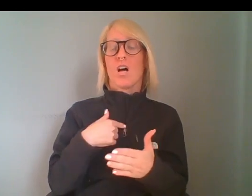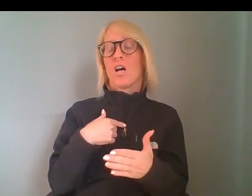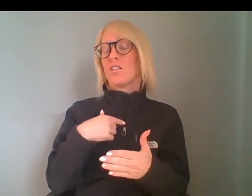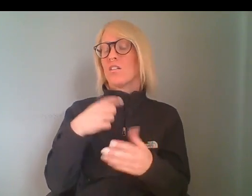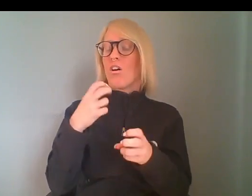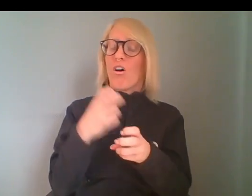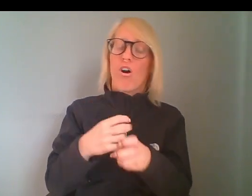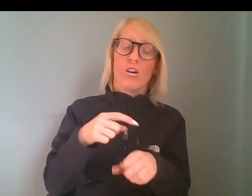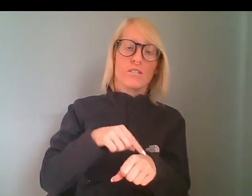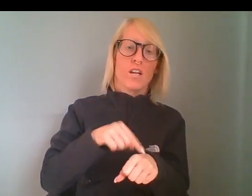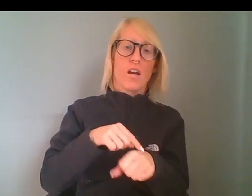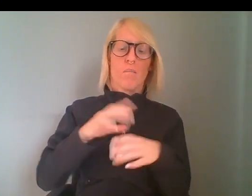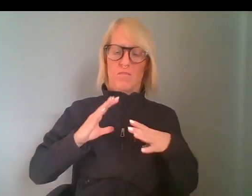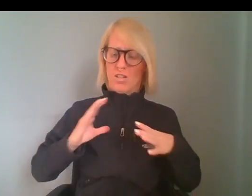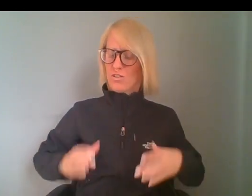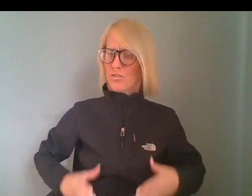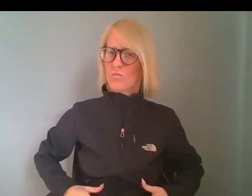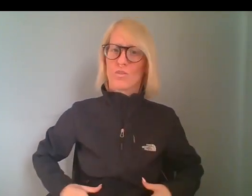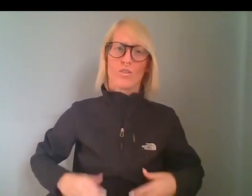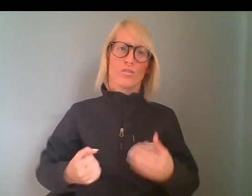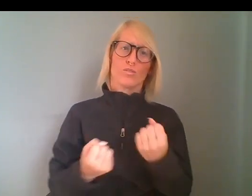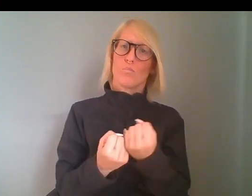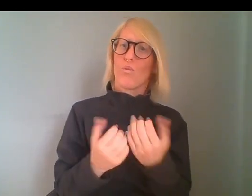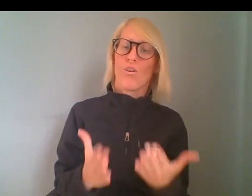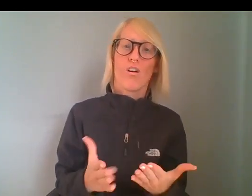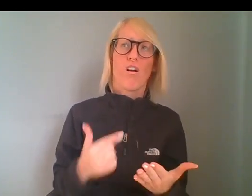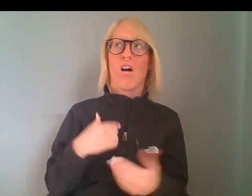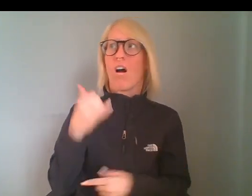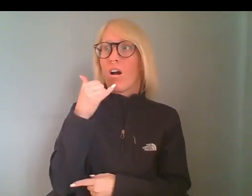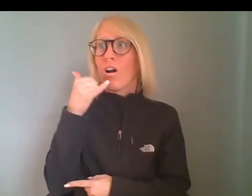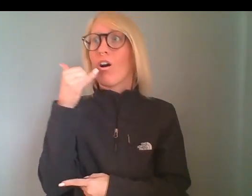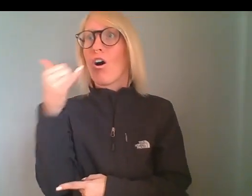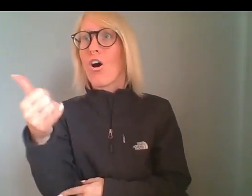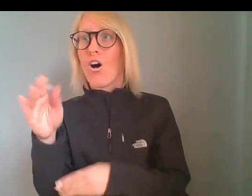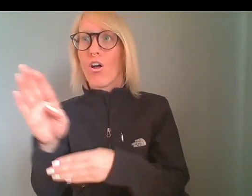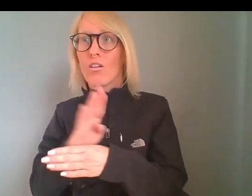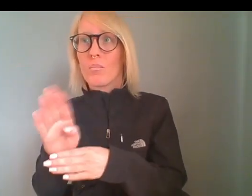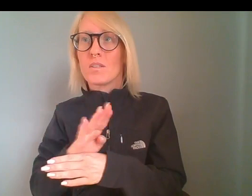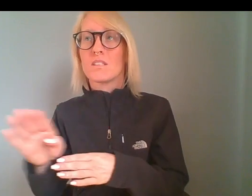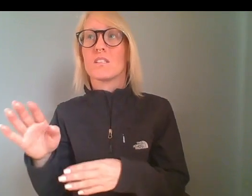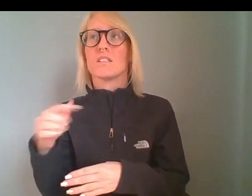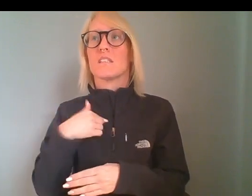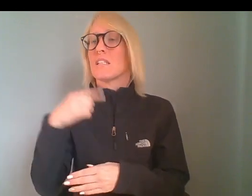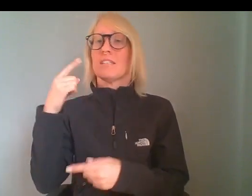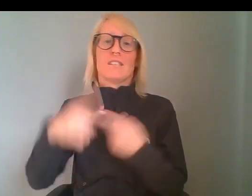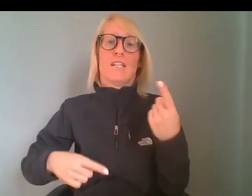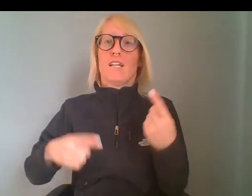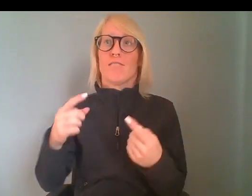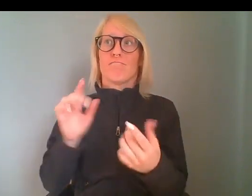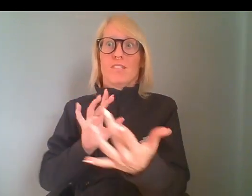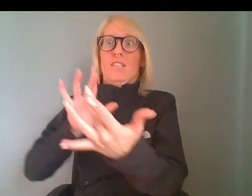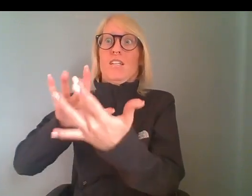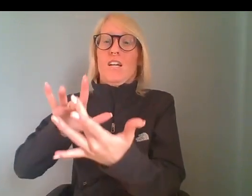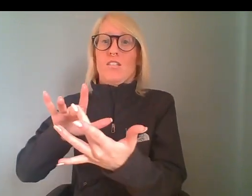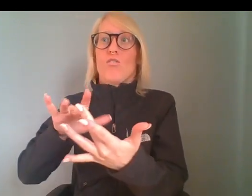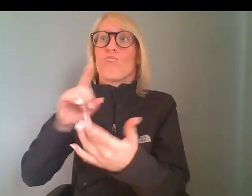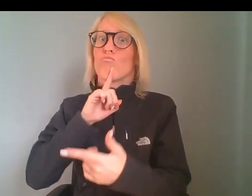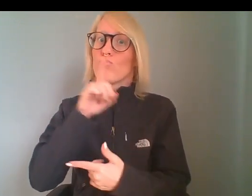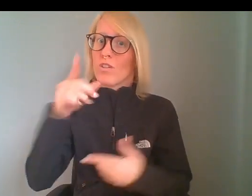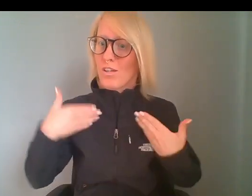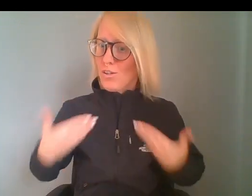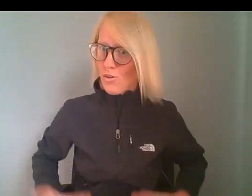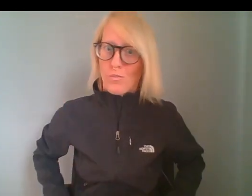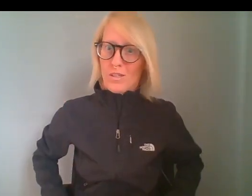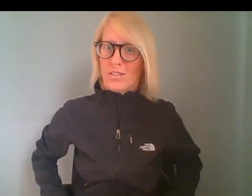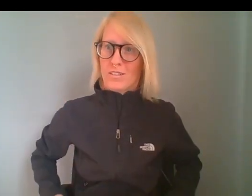just absolutely could not get a human being on the phone to help me with my issue. So I put it out on Twitter. I didn't say what I was